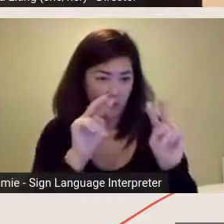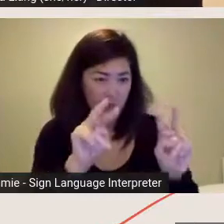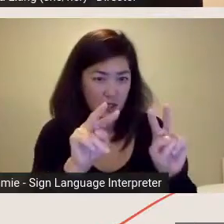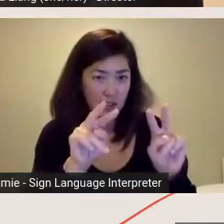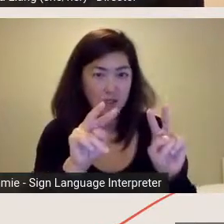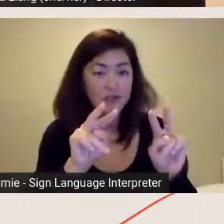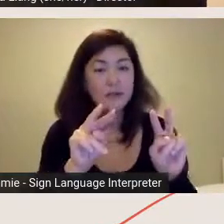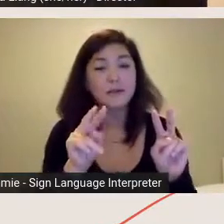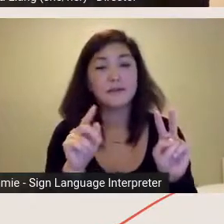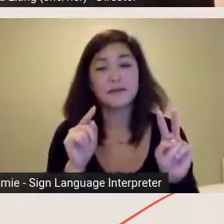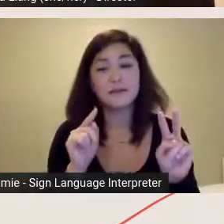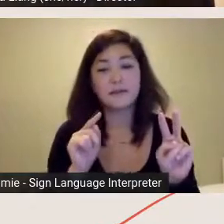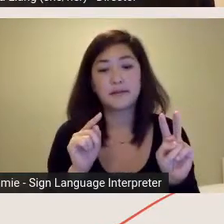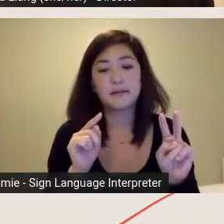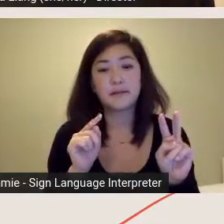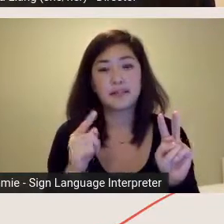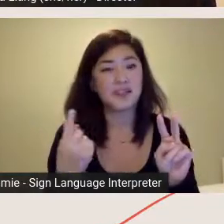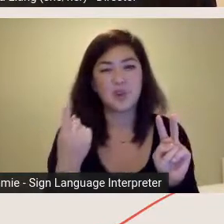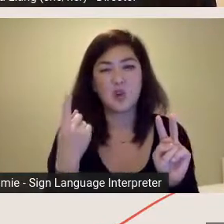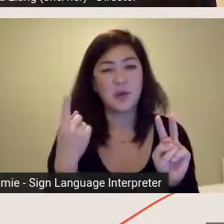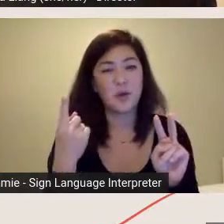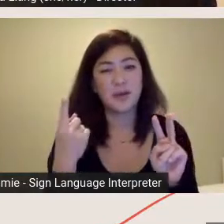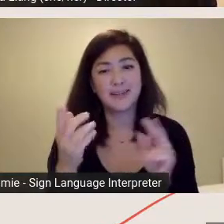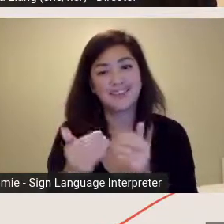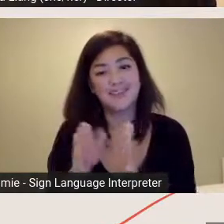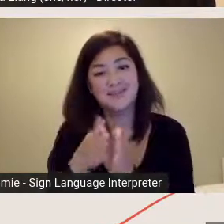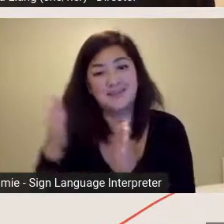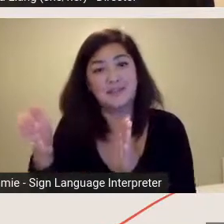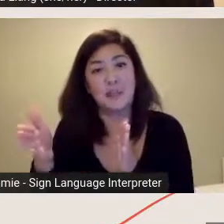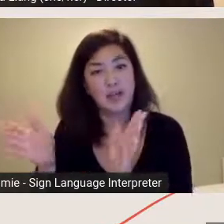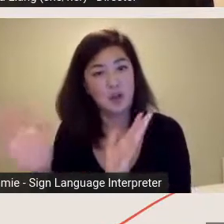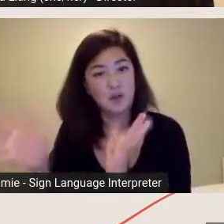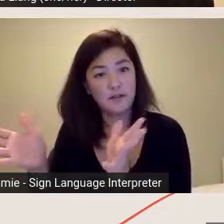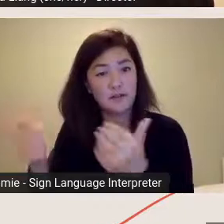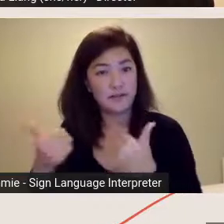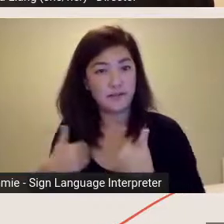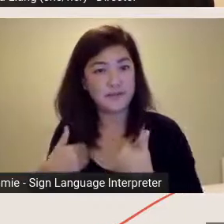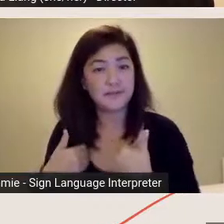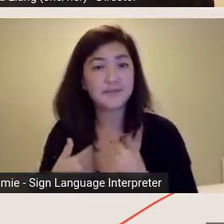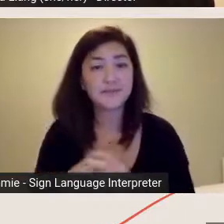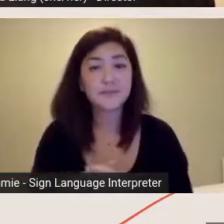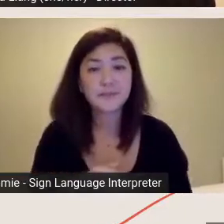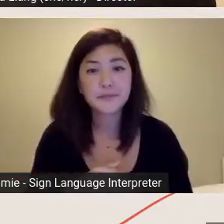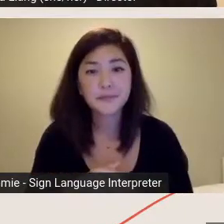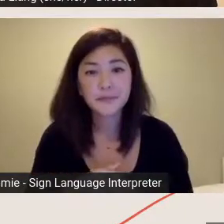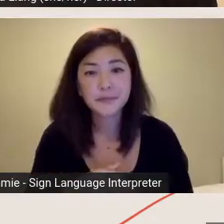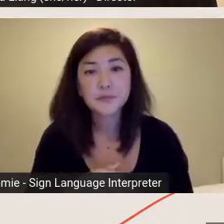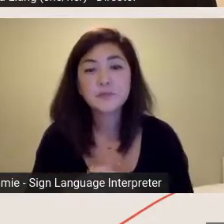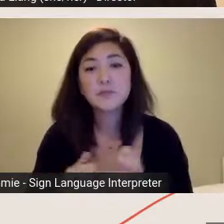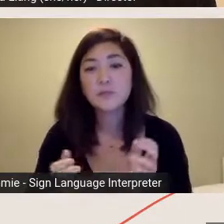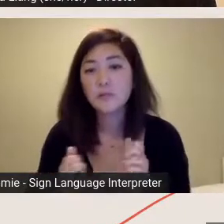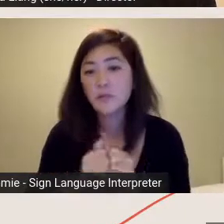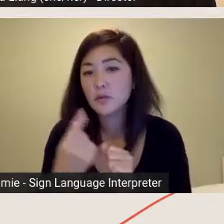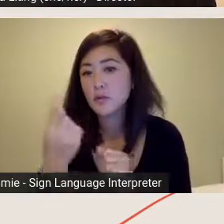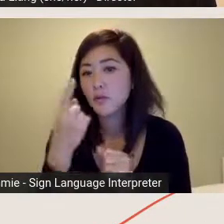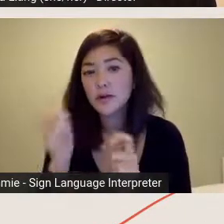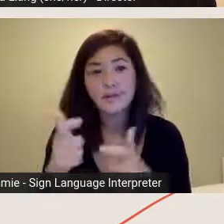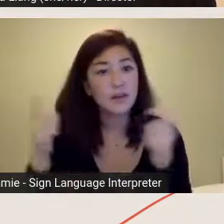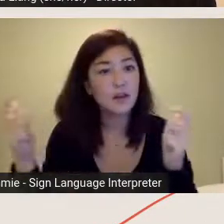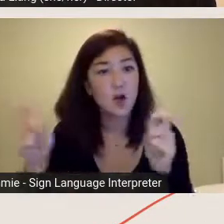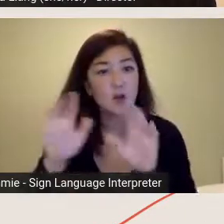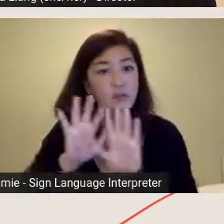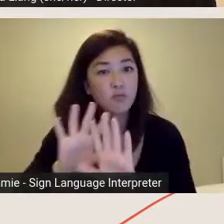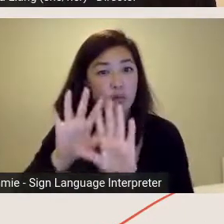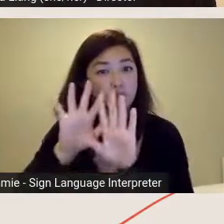favorite conversations, which happens on the sideline of the large protest that happens, and you